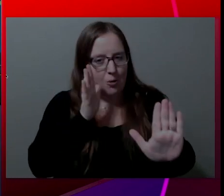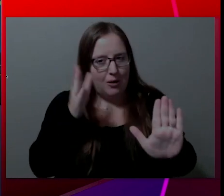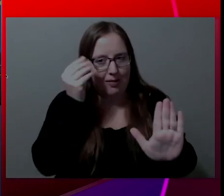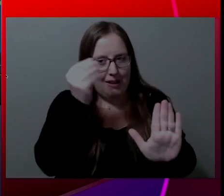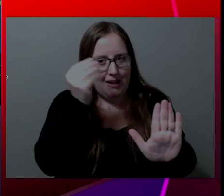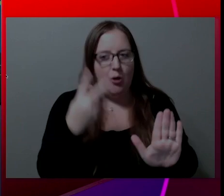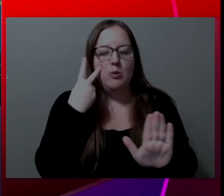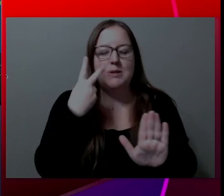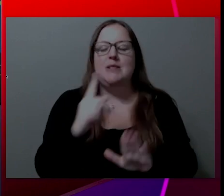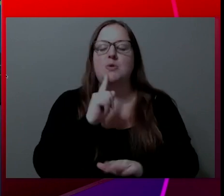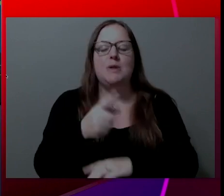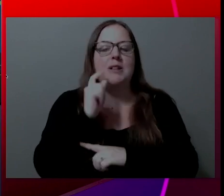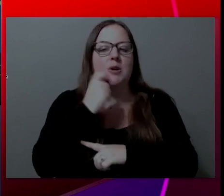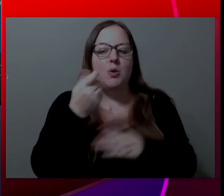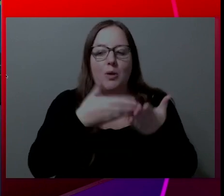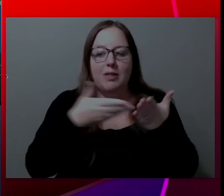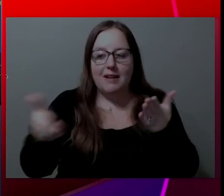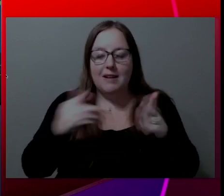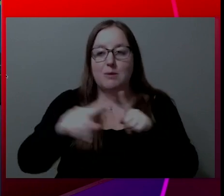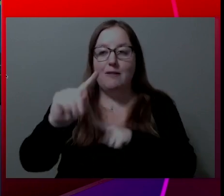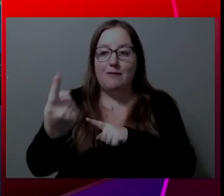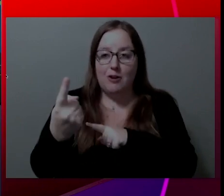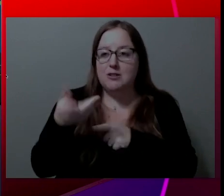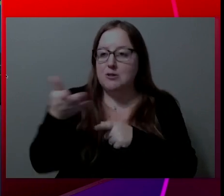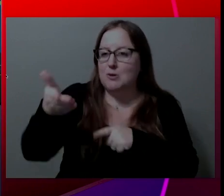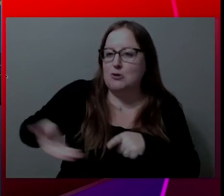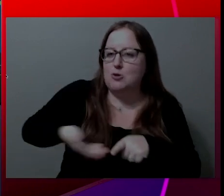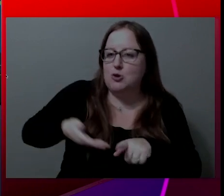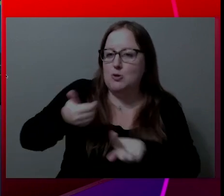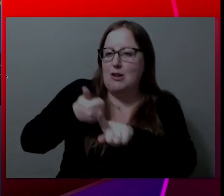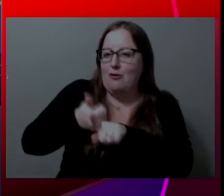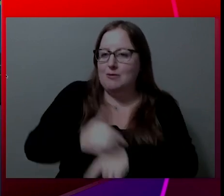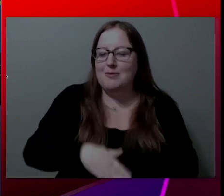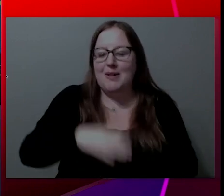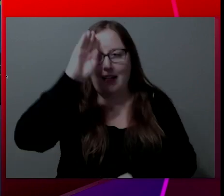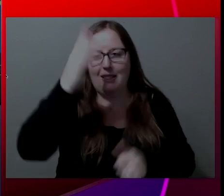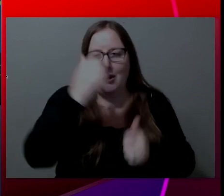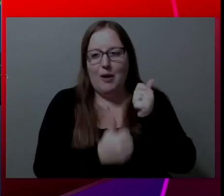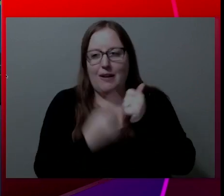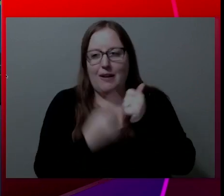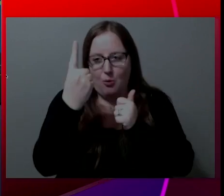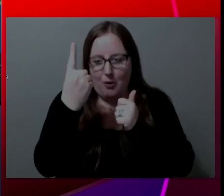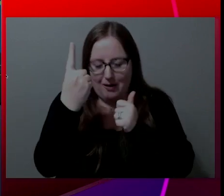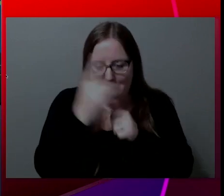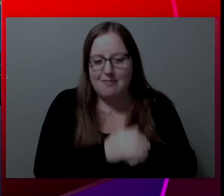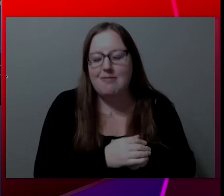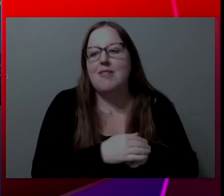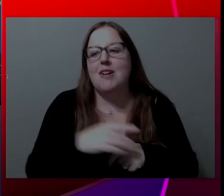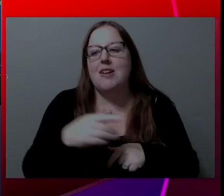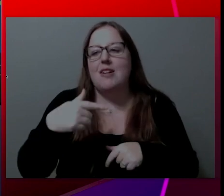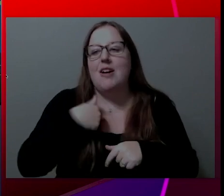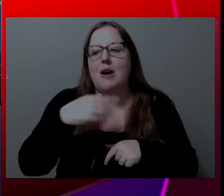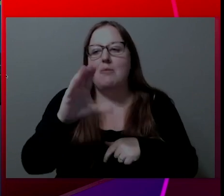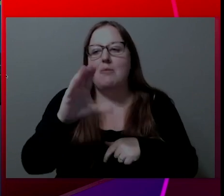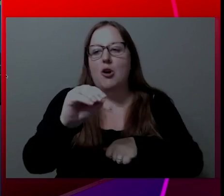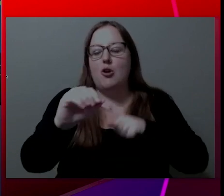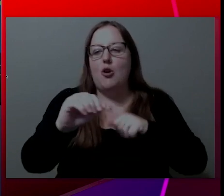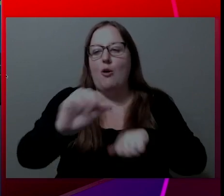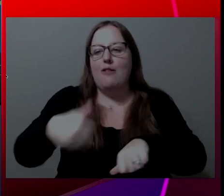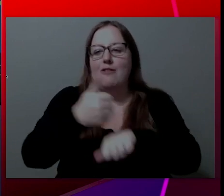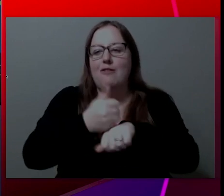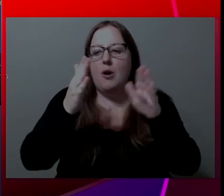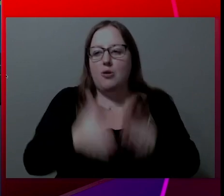some really cool things. But first, let's let him introduce himself. Hey everyone, I'm Vivek Bhakta. I'm a co-founder and head of infrastructure at